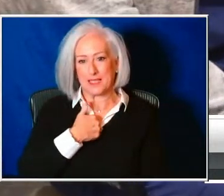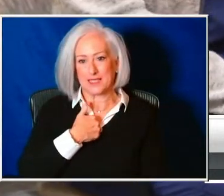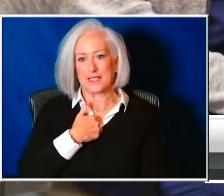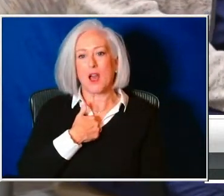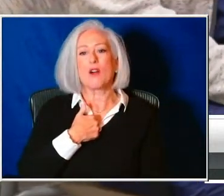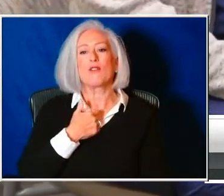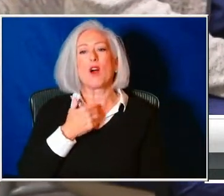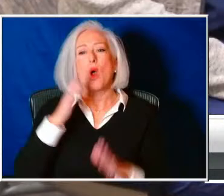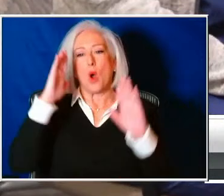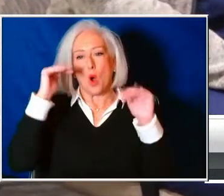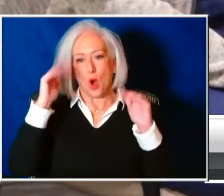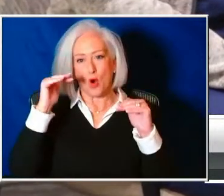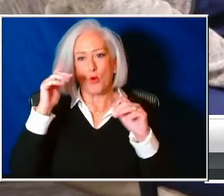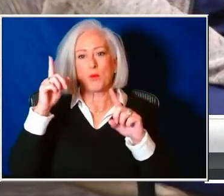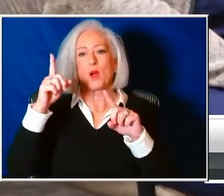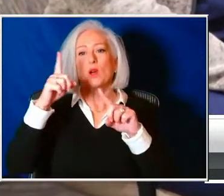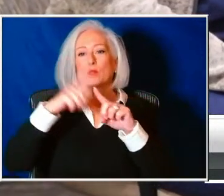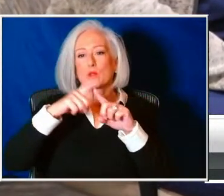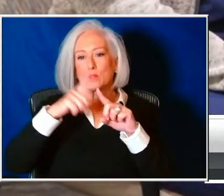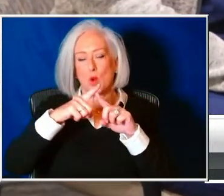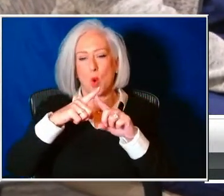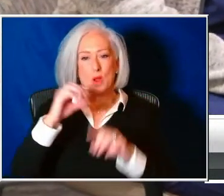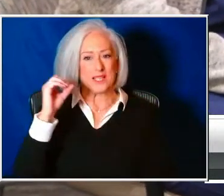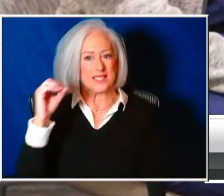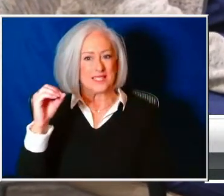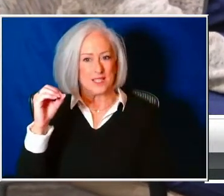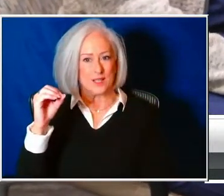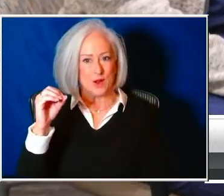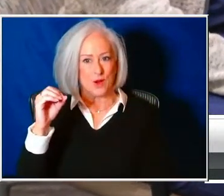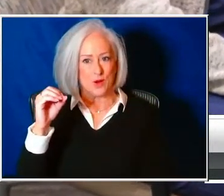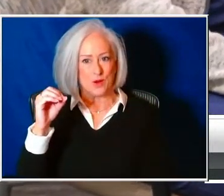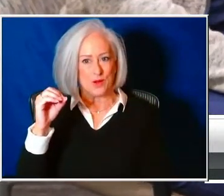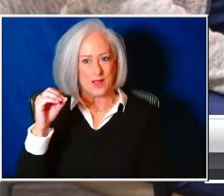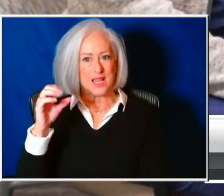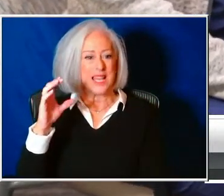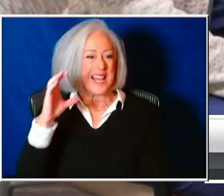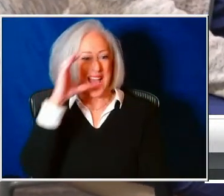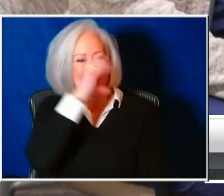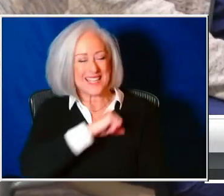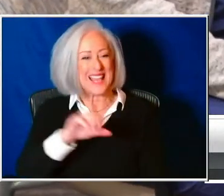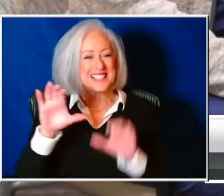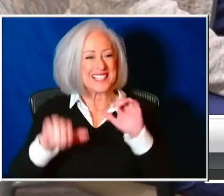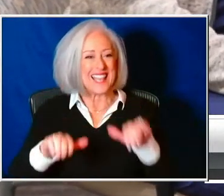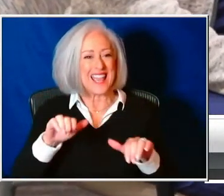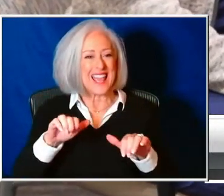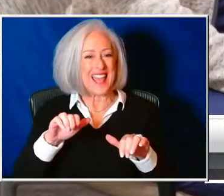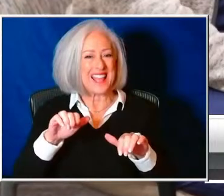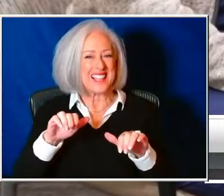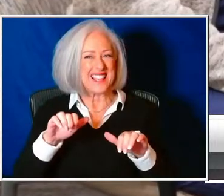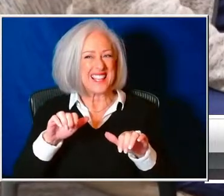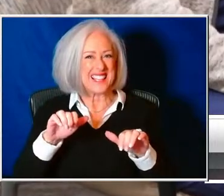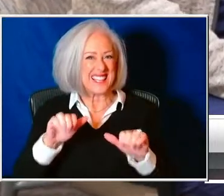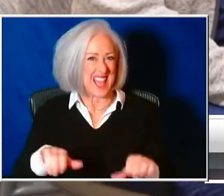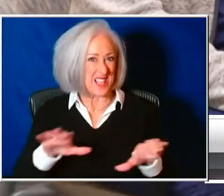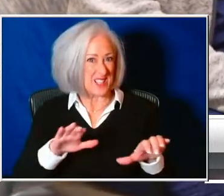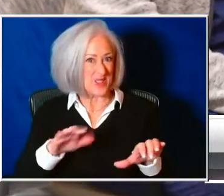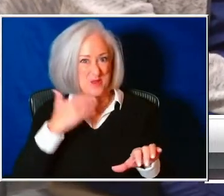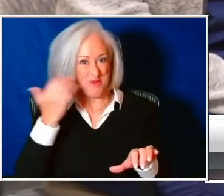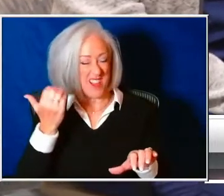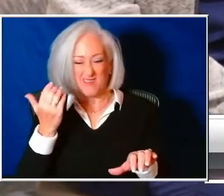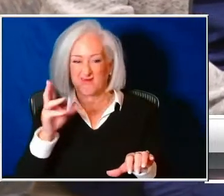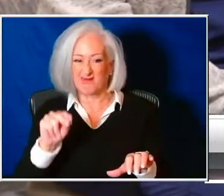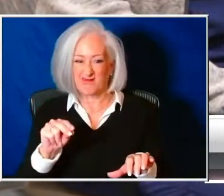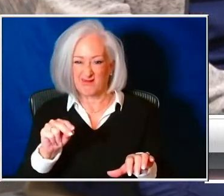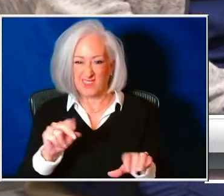what my husband got. So I guess I really can't do better, but maybe I could tie him. Tell us a little bit about the scoring, and then we'll maybe